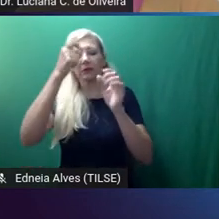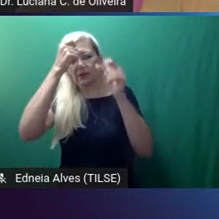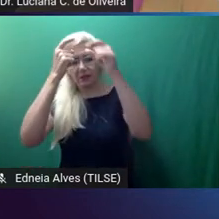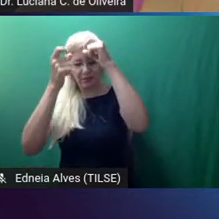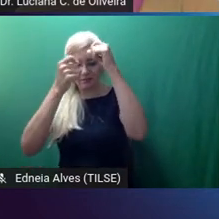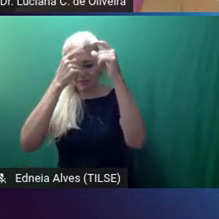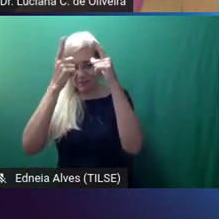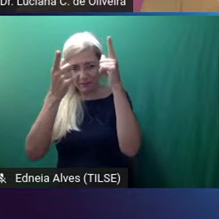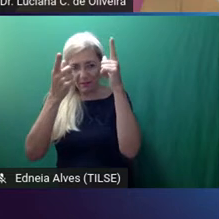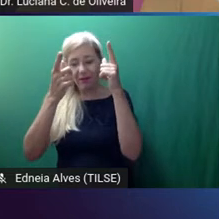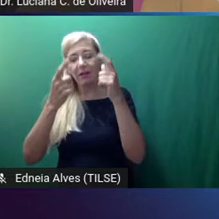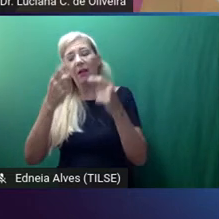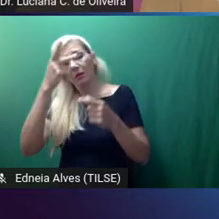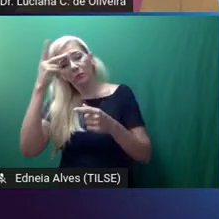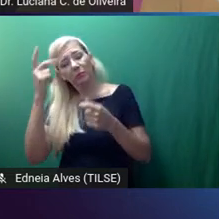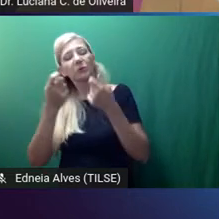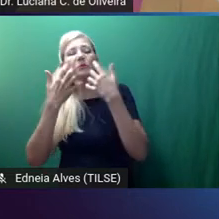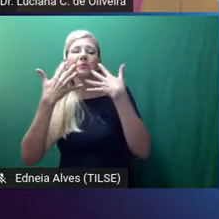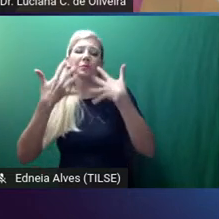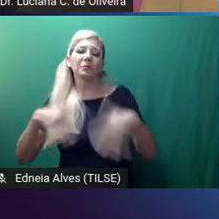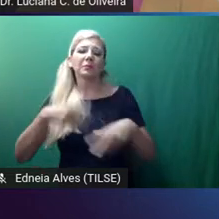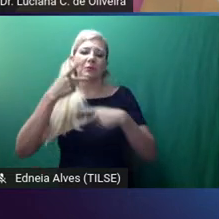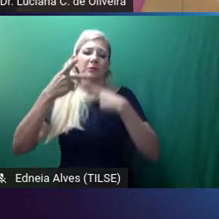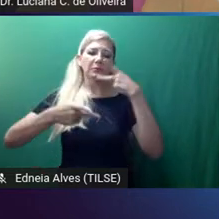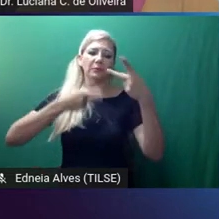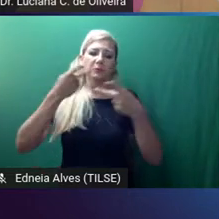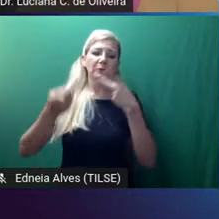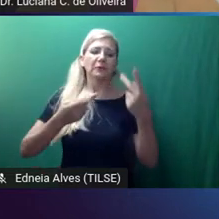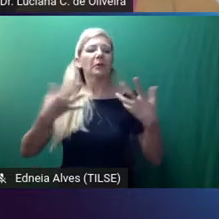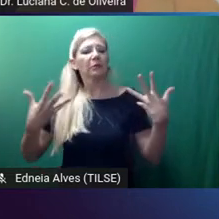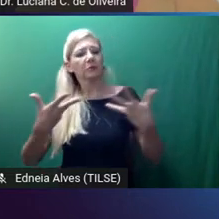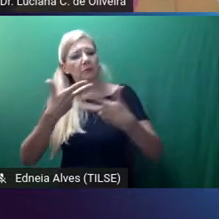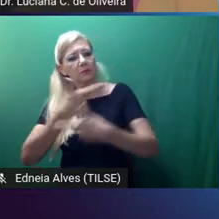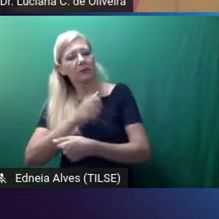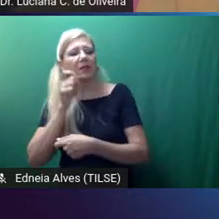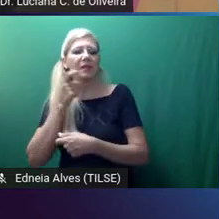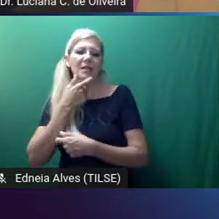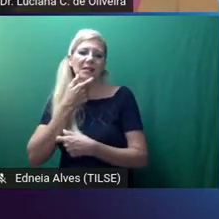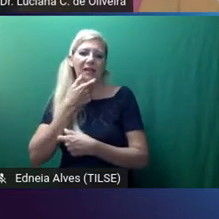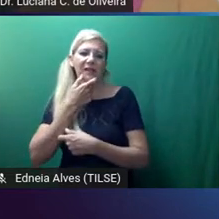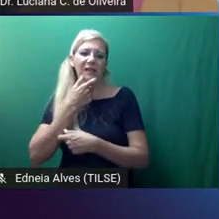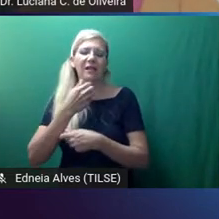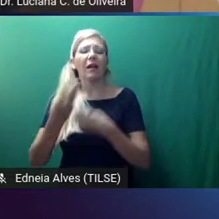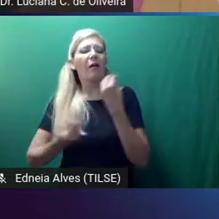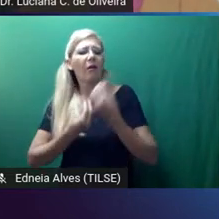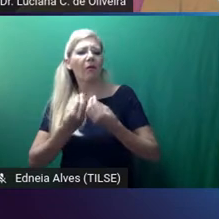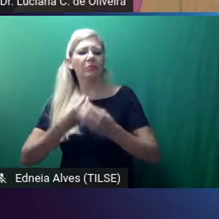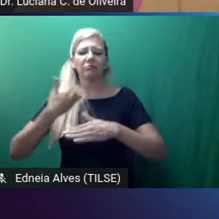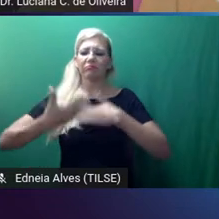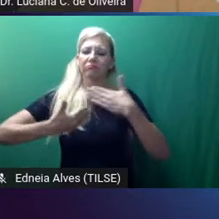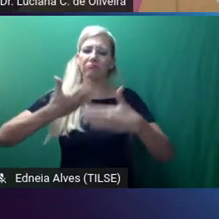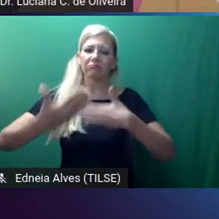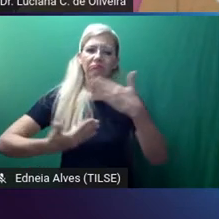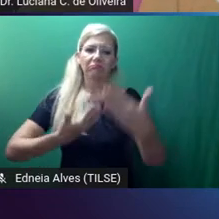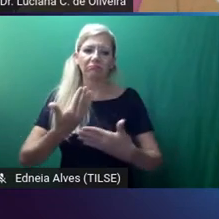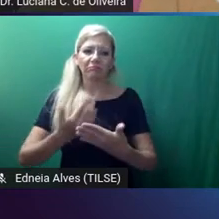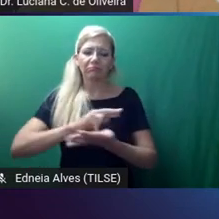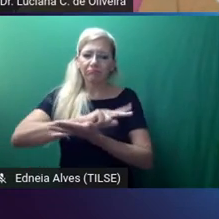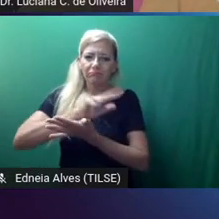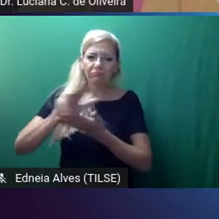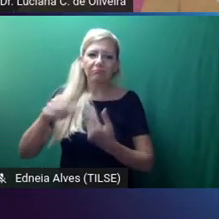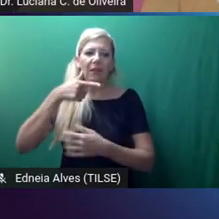native speaker as a model of English language proficiency? And how do we develop a multilingual